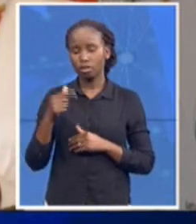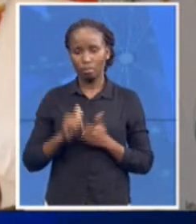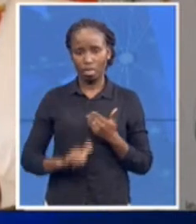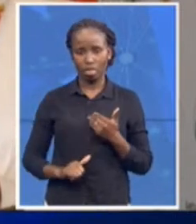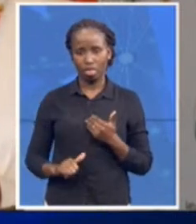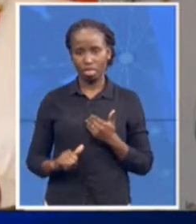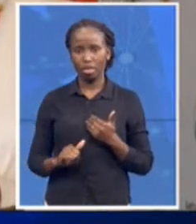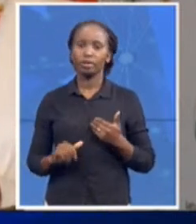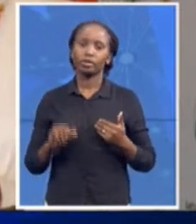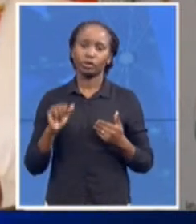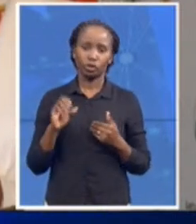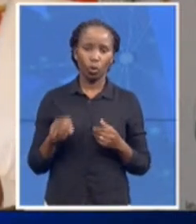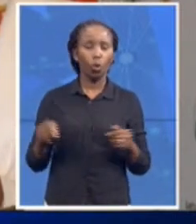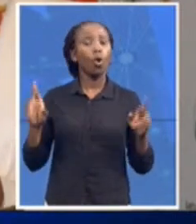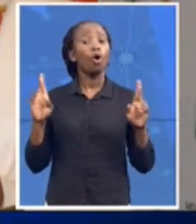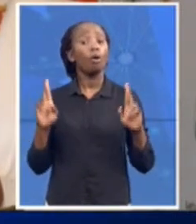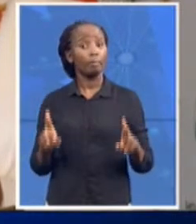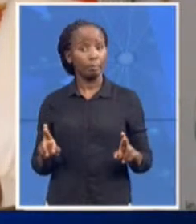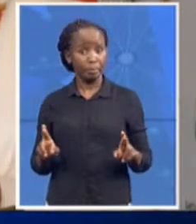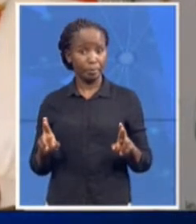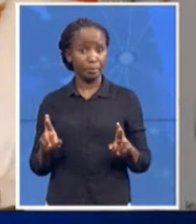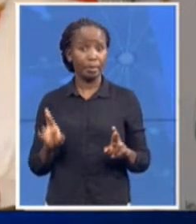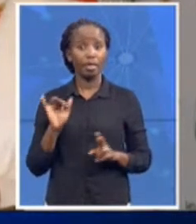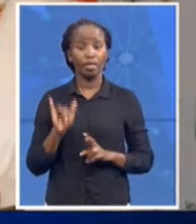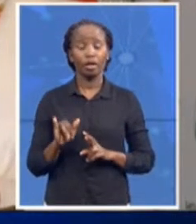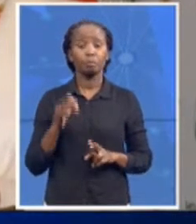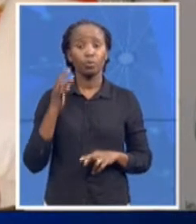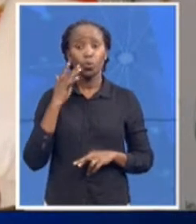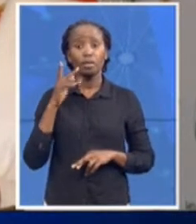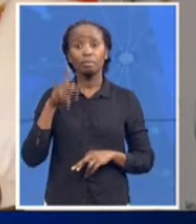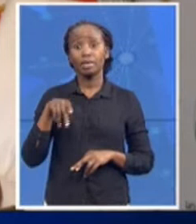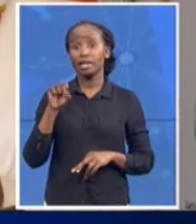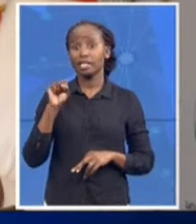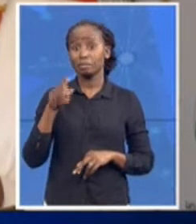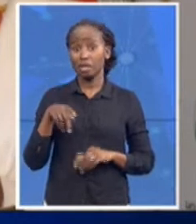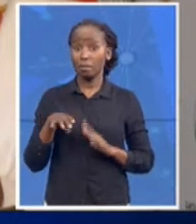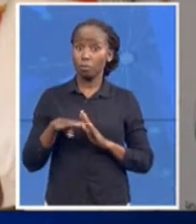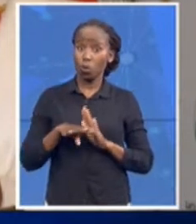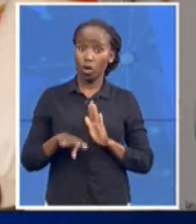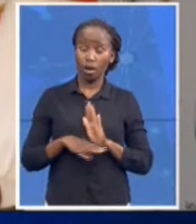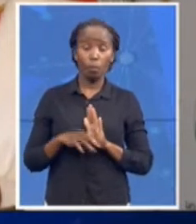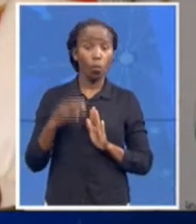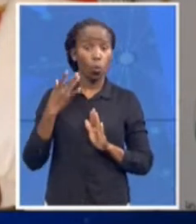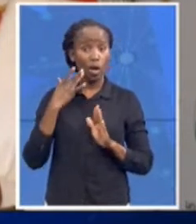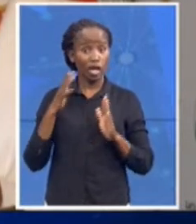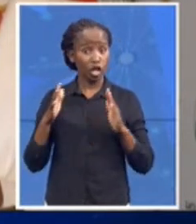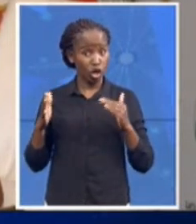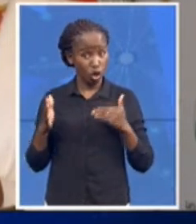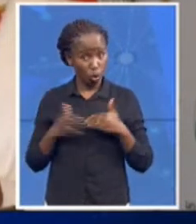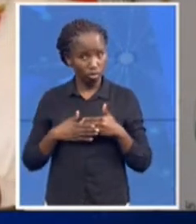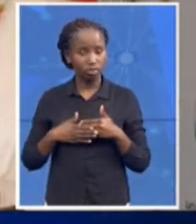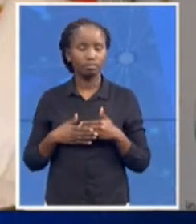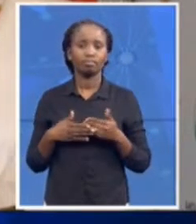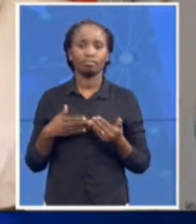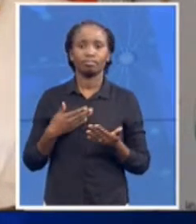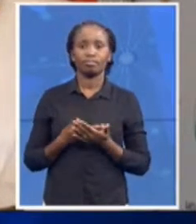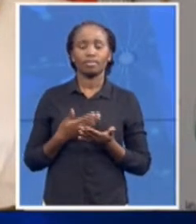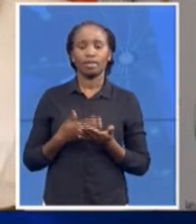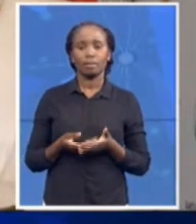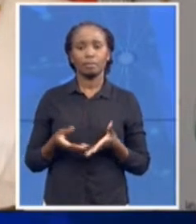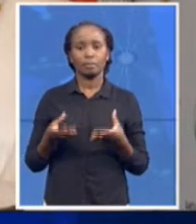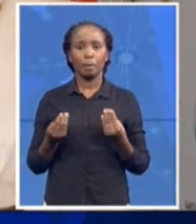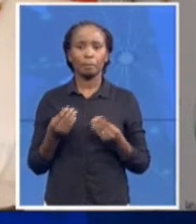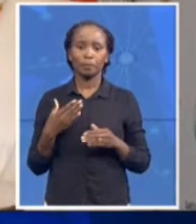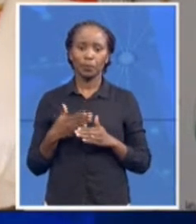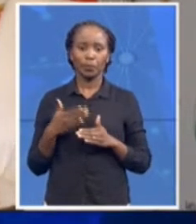when PESP program closes, we would have then completely dispersed all the 285